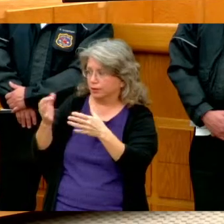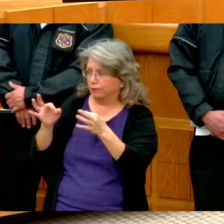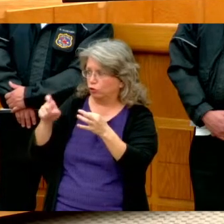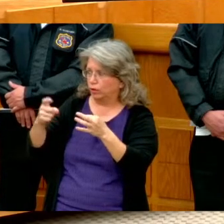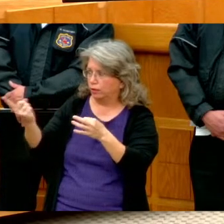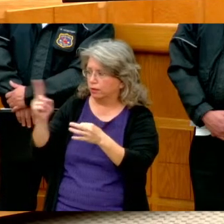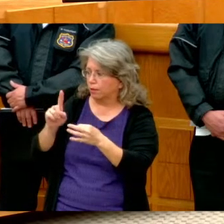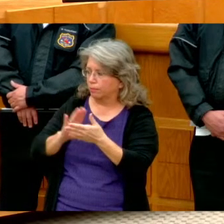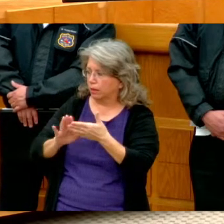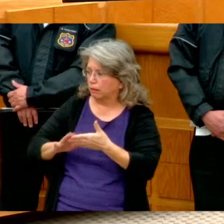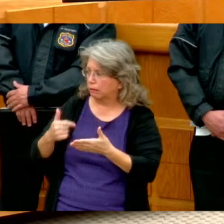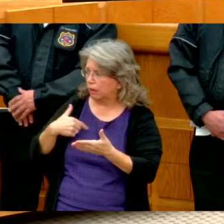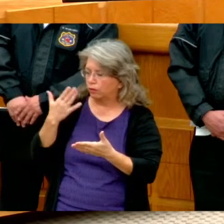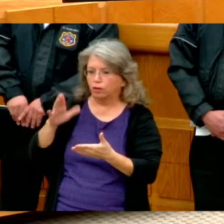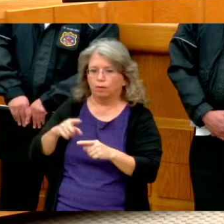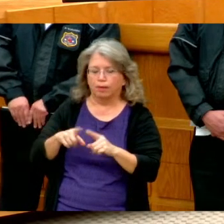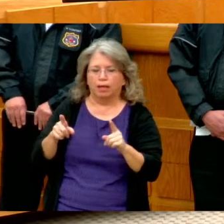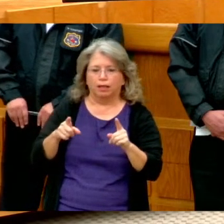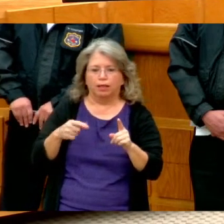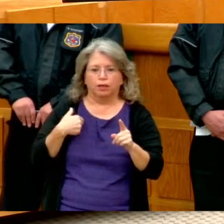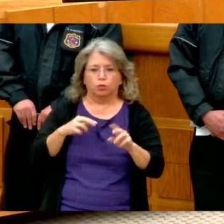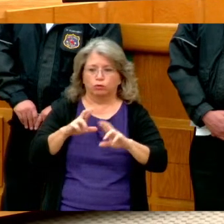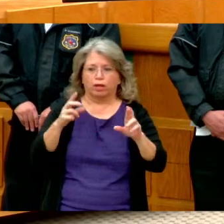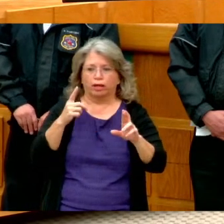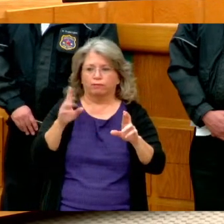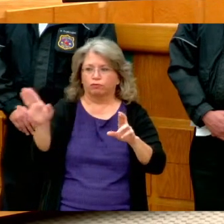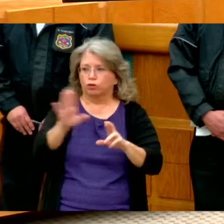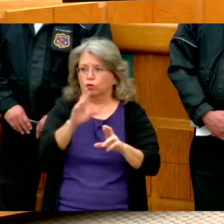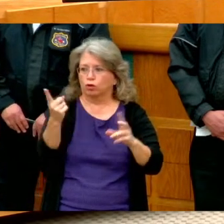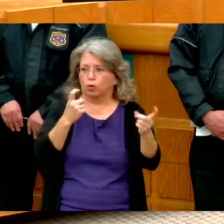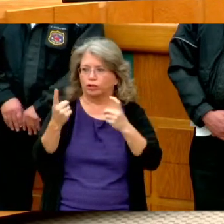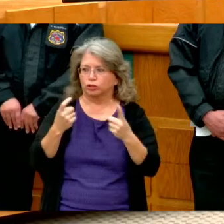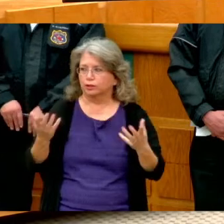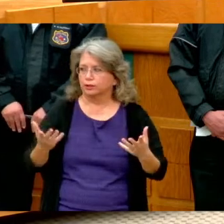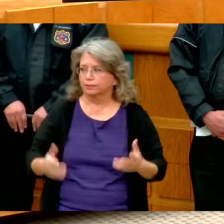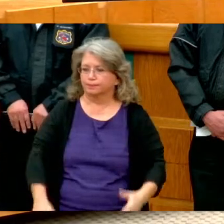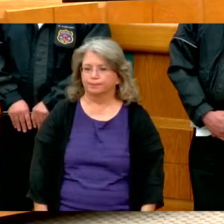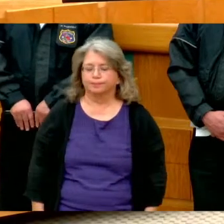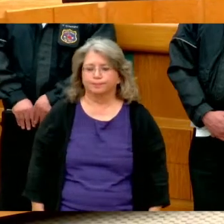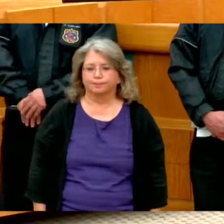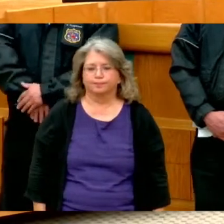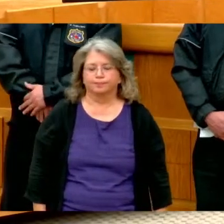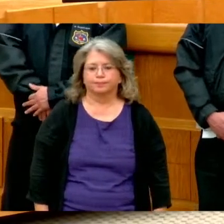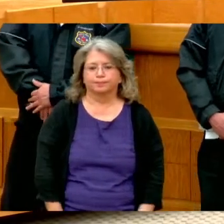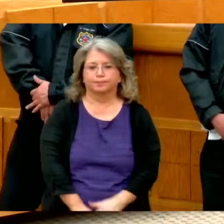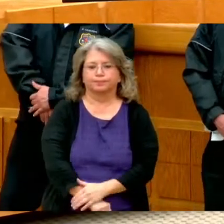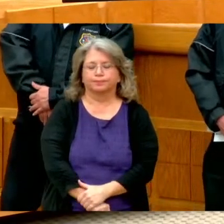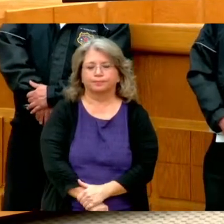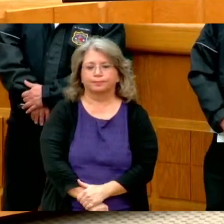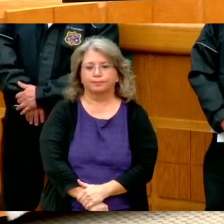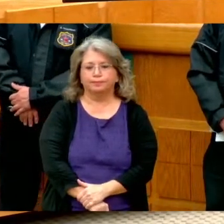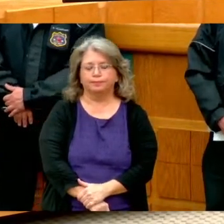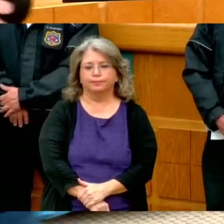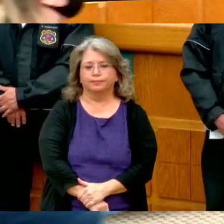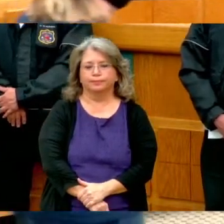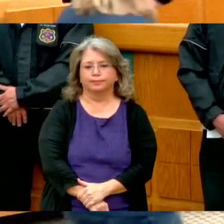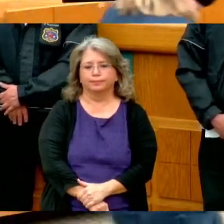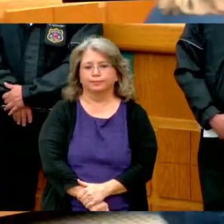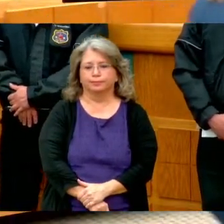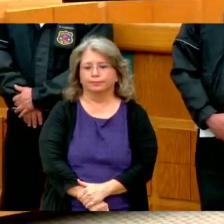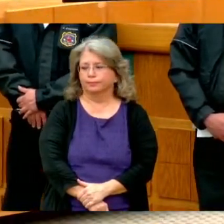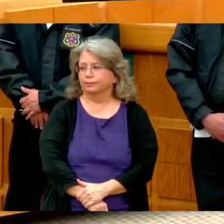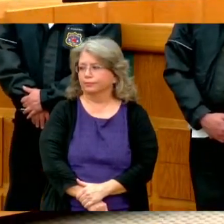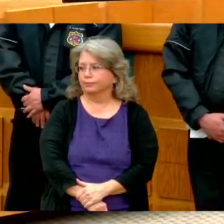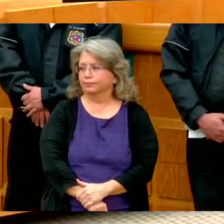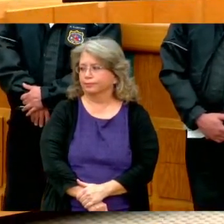that we're ready for any questions. El día de hoy contamos con un programa de cómputo nuevo parecido a un semáforo. Se